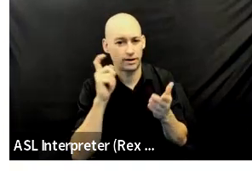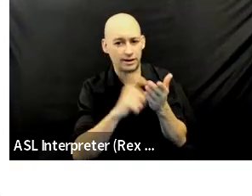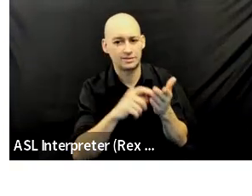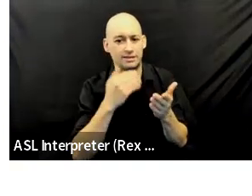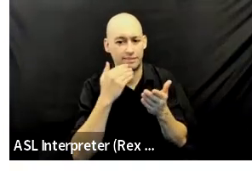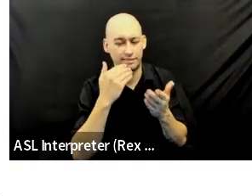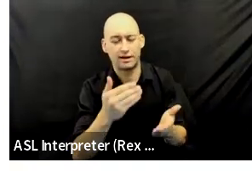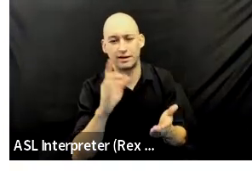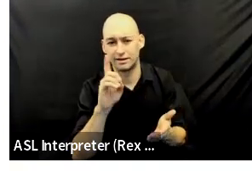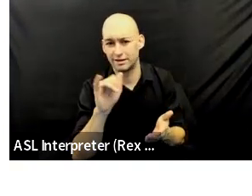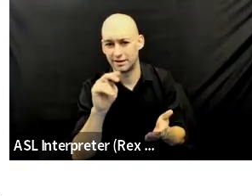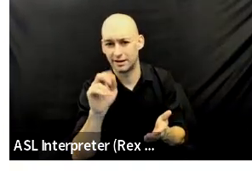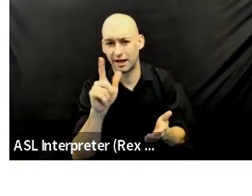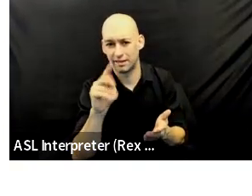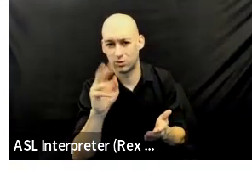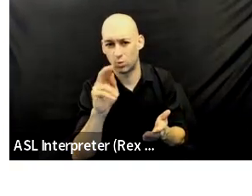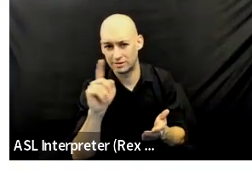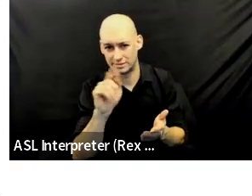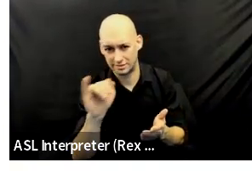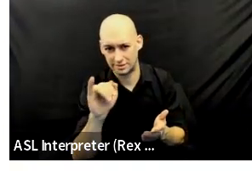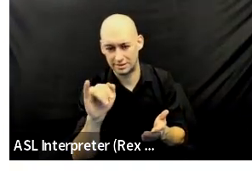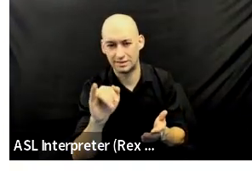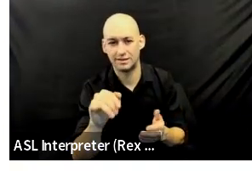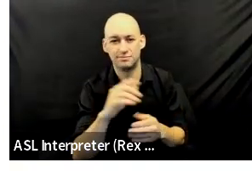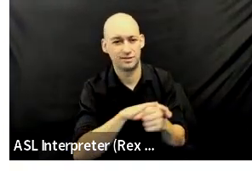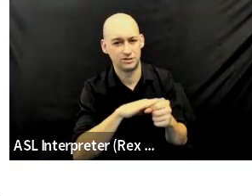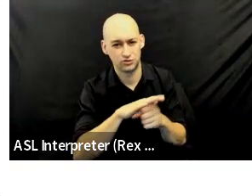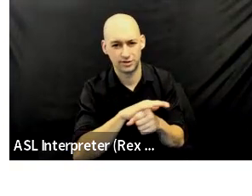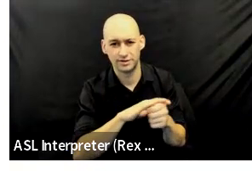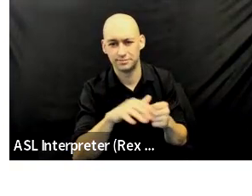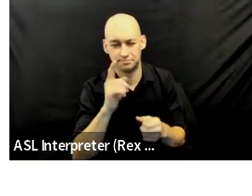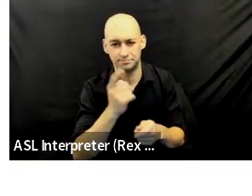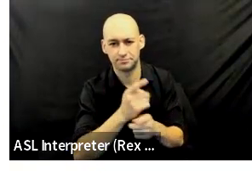thank Dina El Tawanzi, the district, the